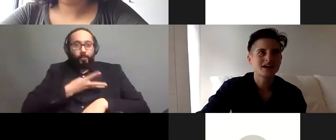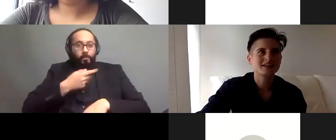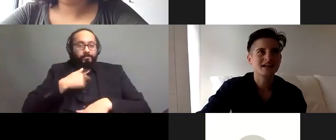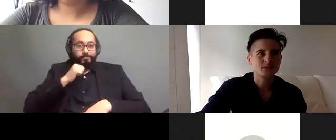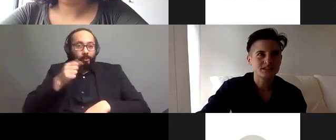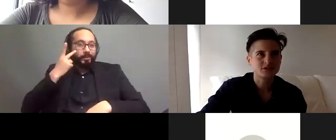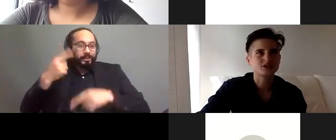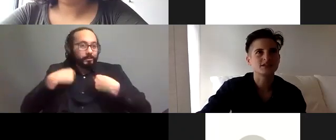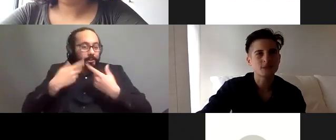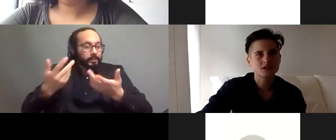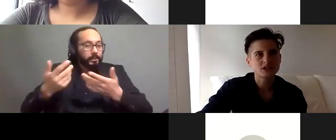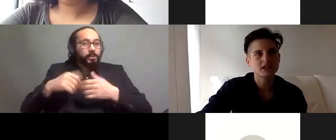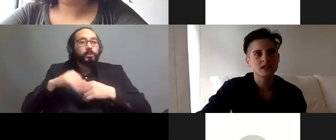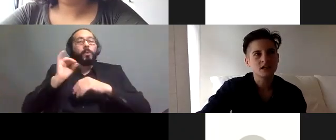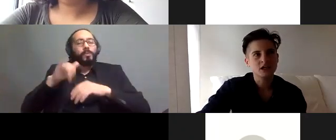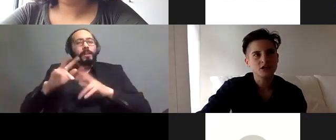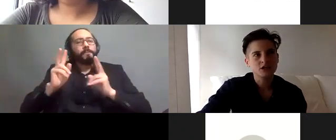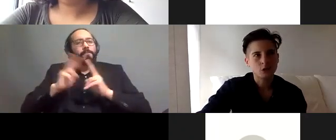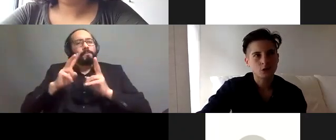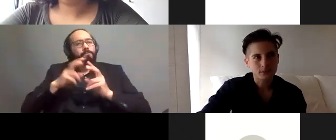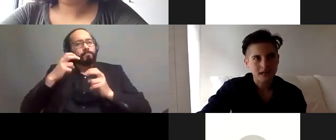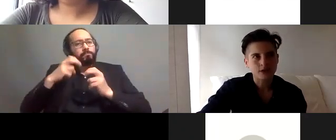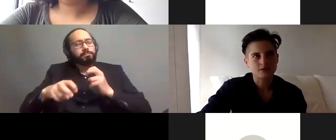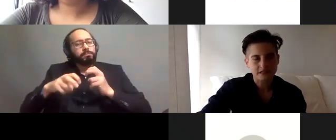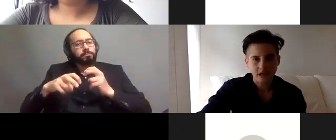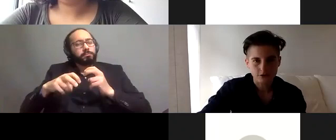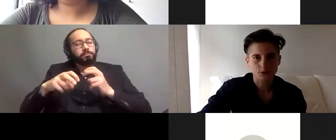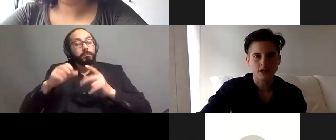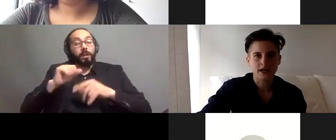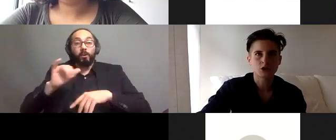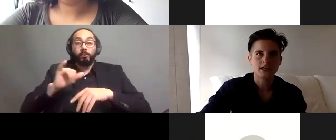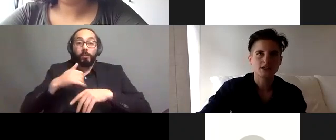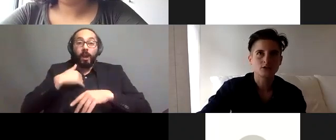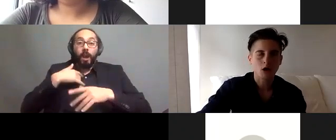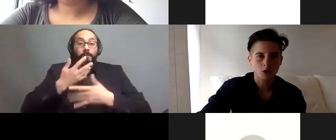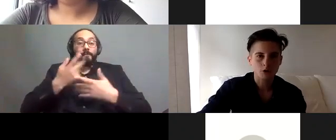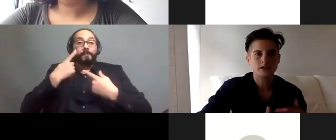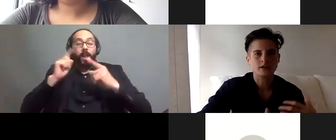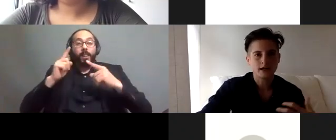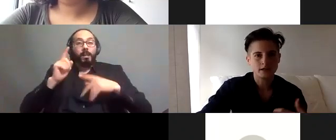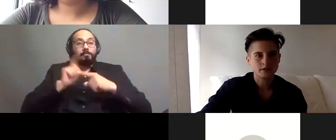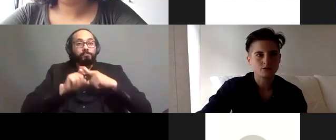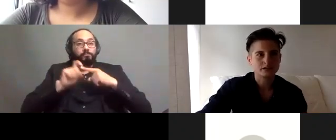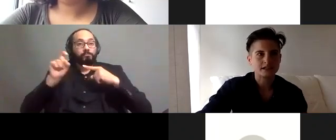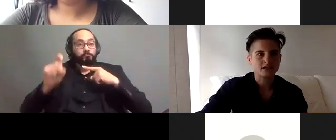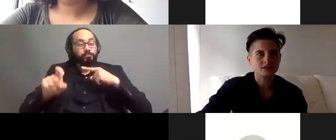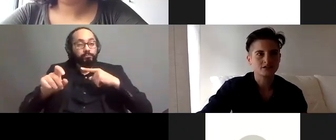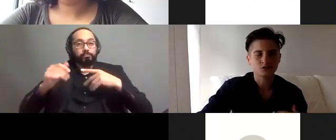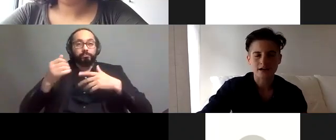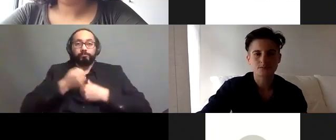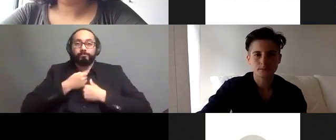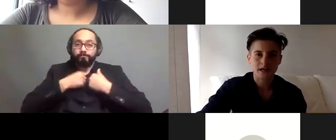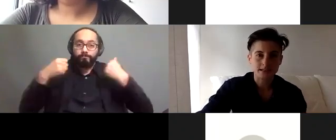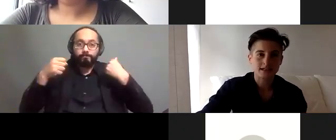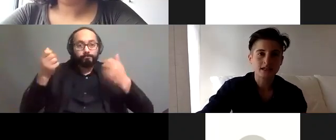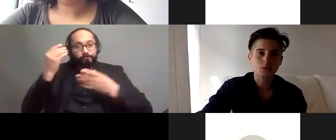And so I find that's been difficult, especially, you know, coming out and feeling comfortable and trying to own and really